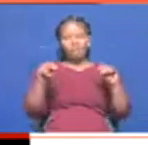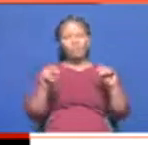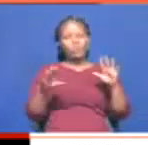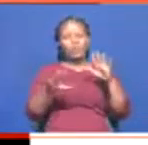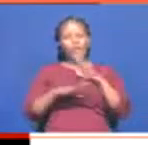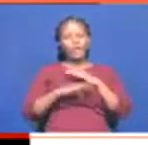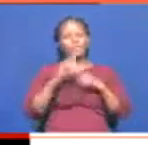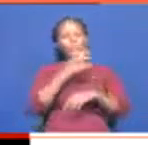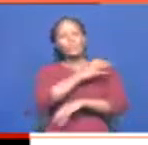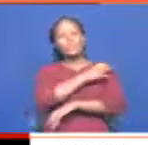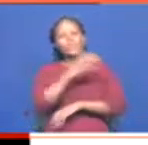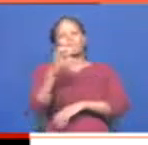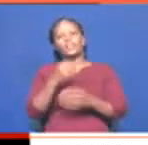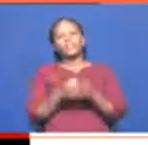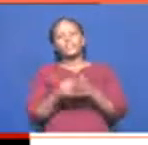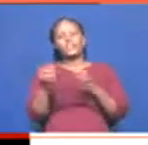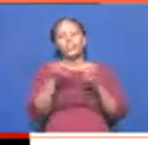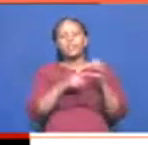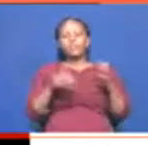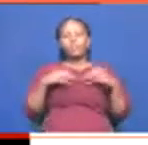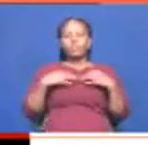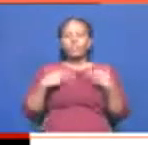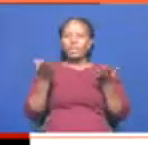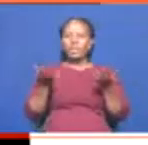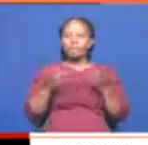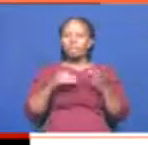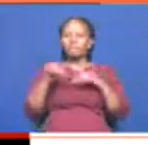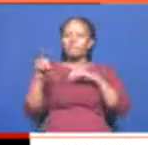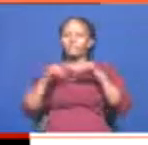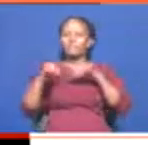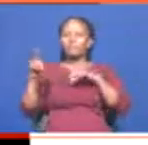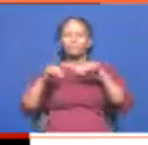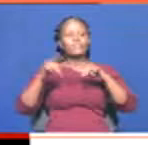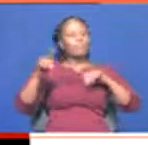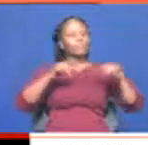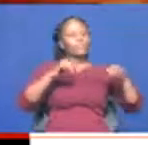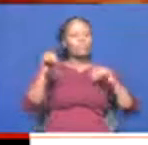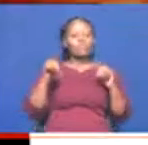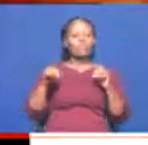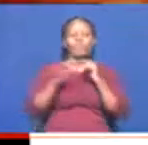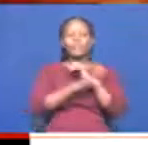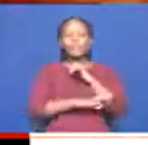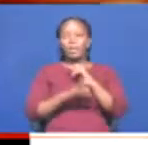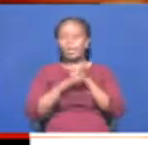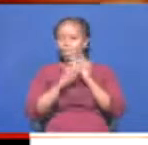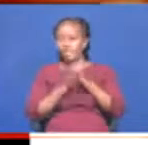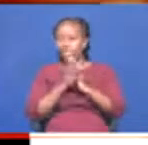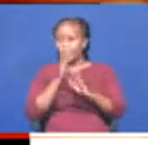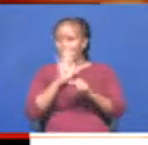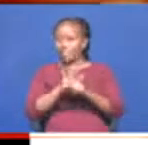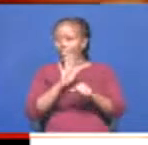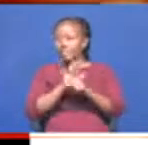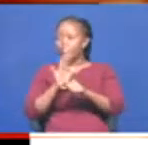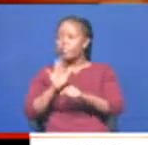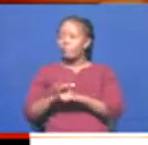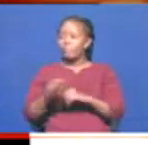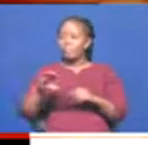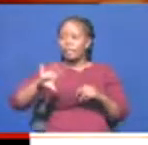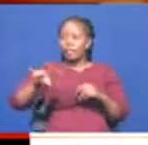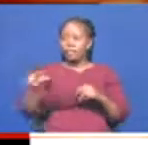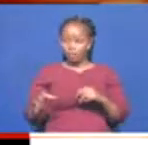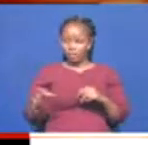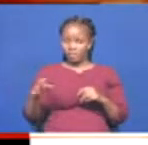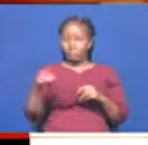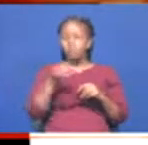We have gone around the country, we have gone to many counties, And we have seen that they have not